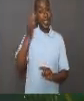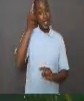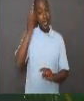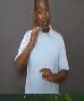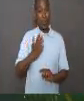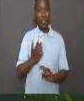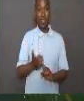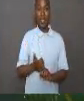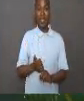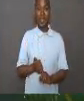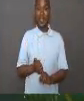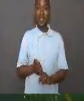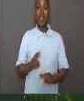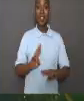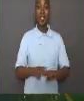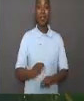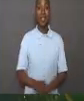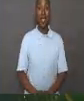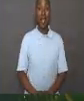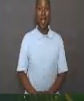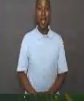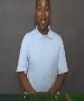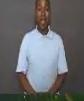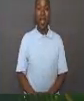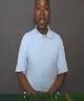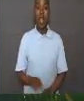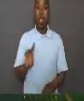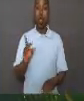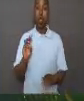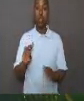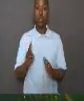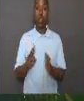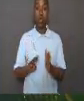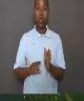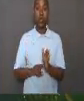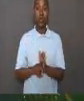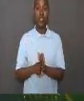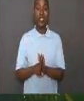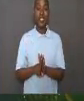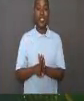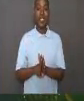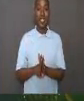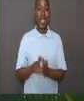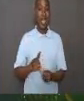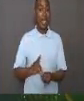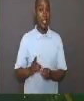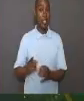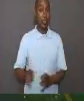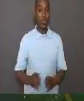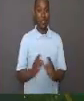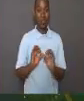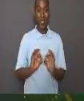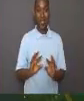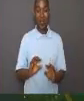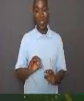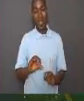Tapeworms do not have a digestive system, so they absorb already